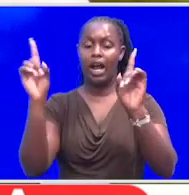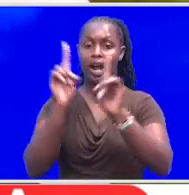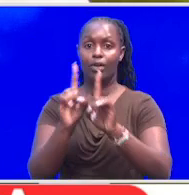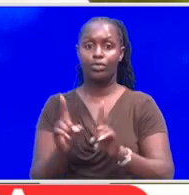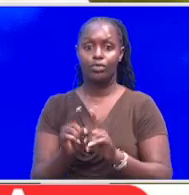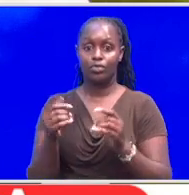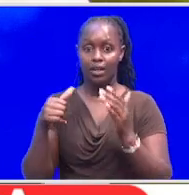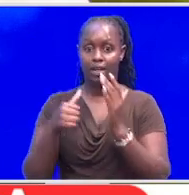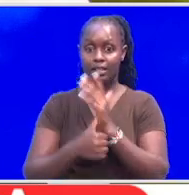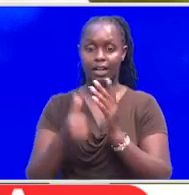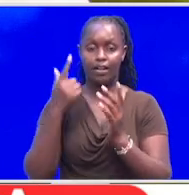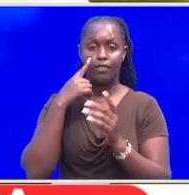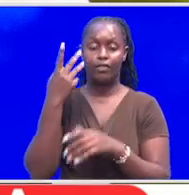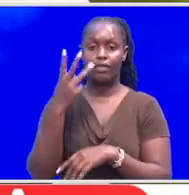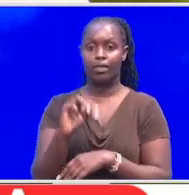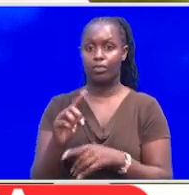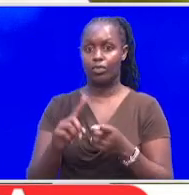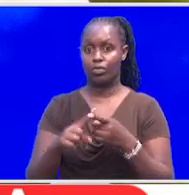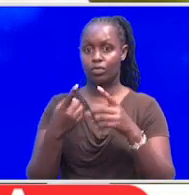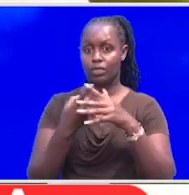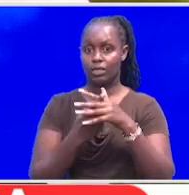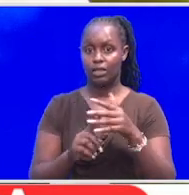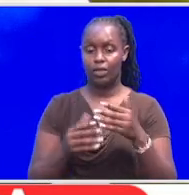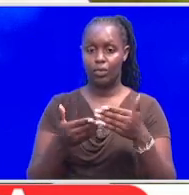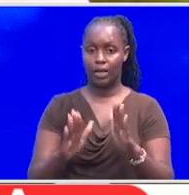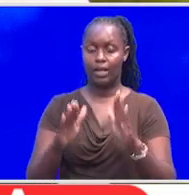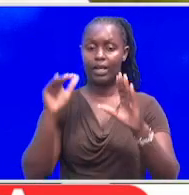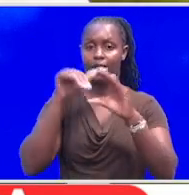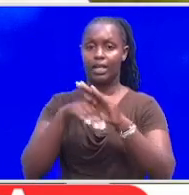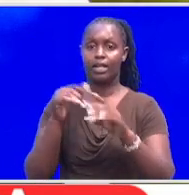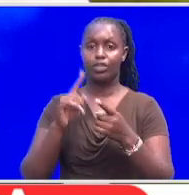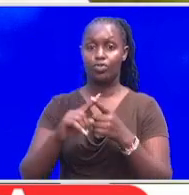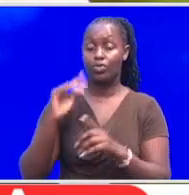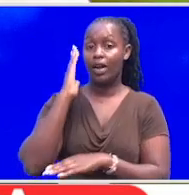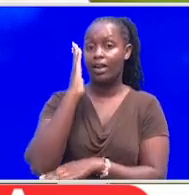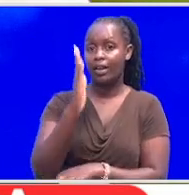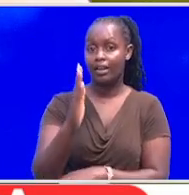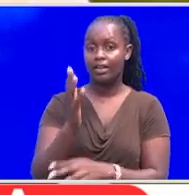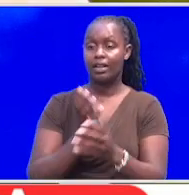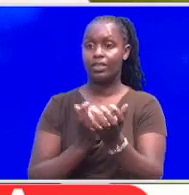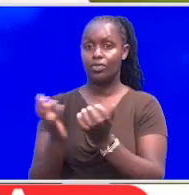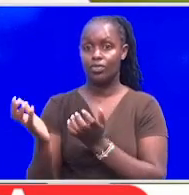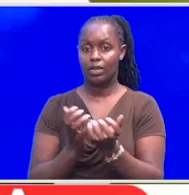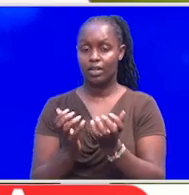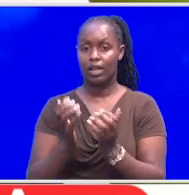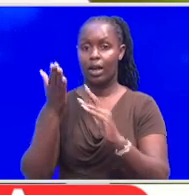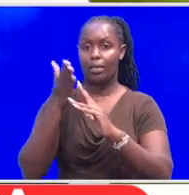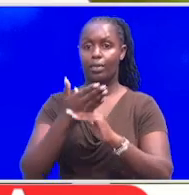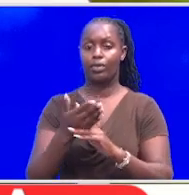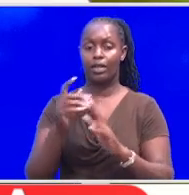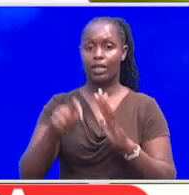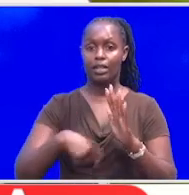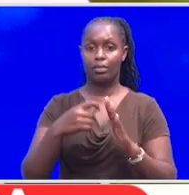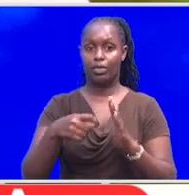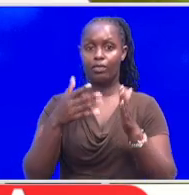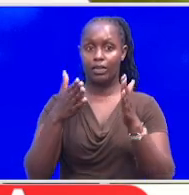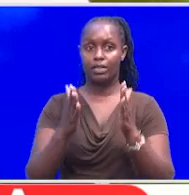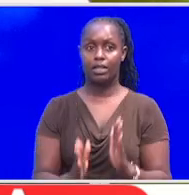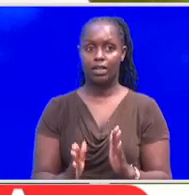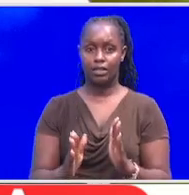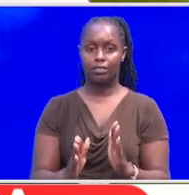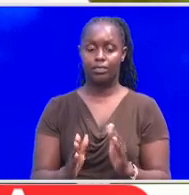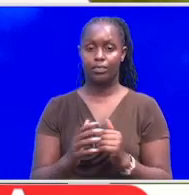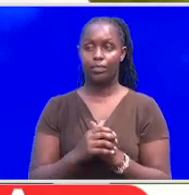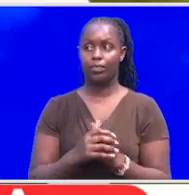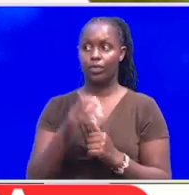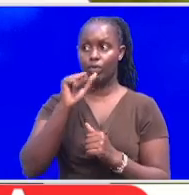hard for them to jump straight away into a direct trade between the manufacturing and the retailer.